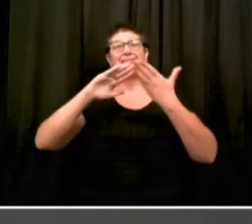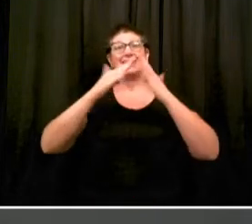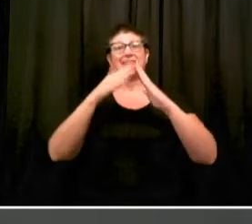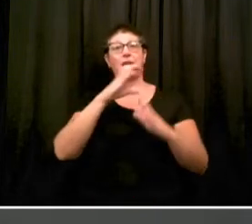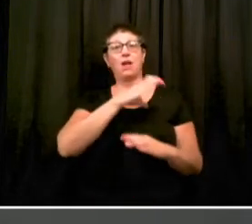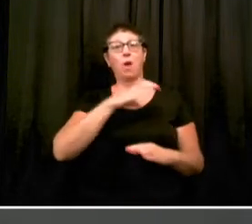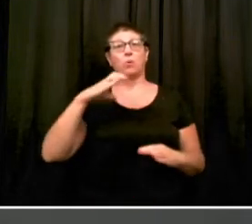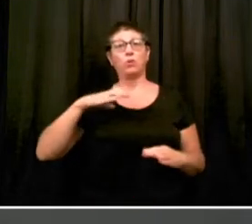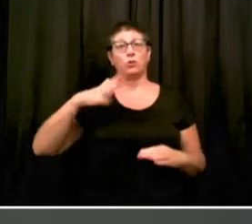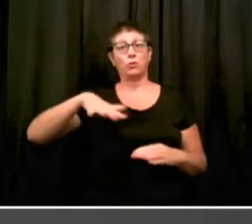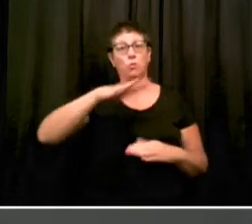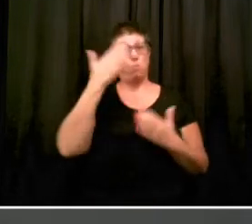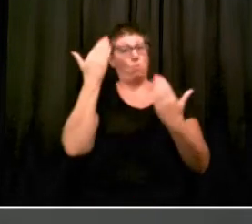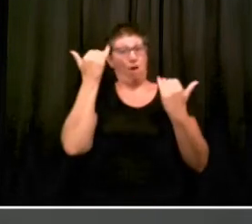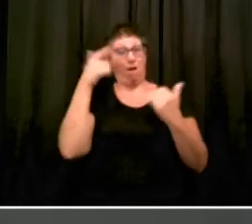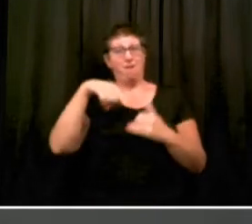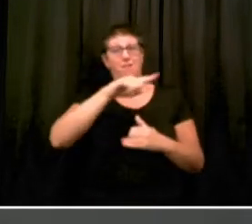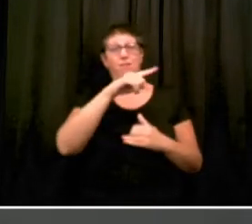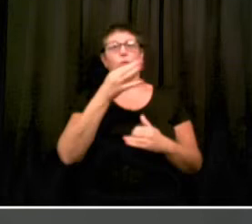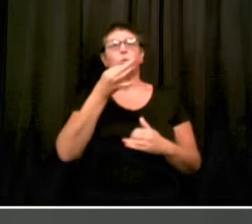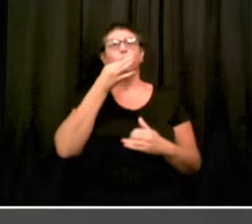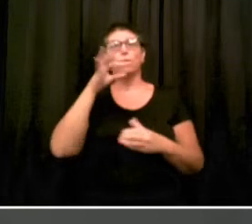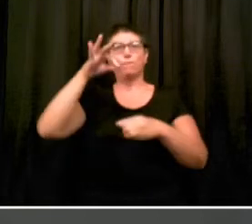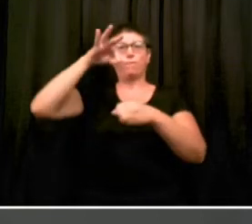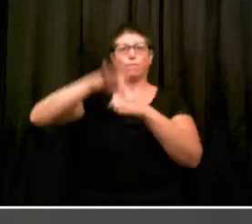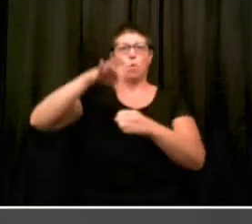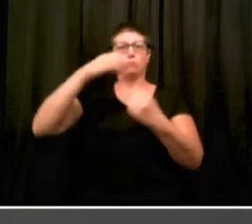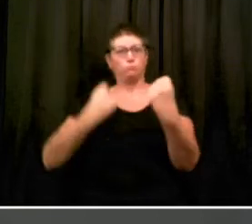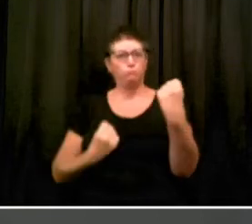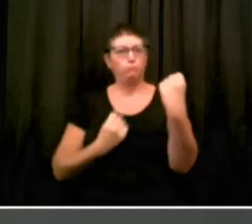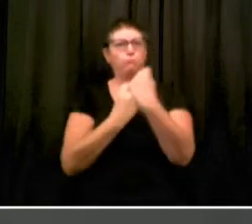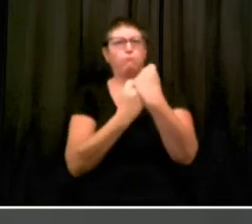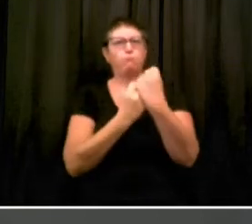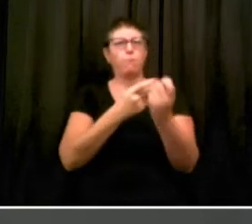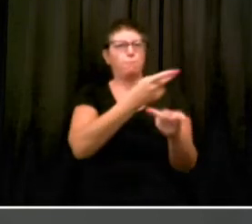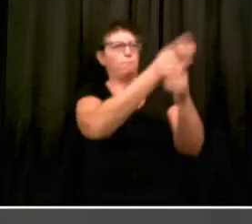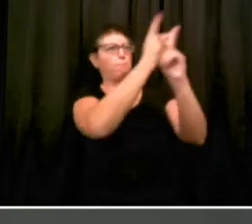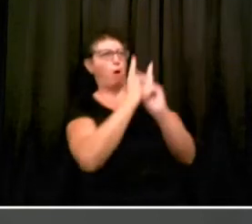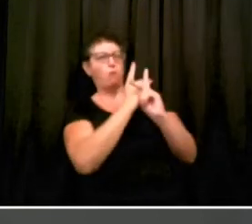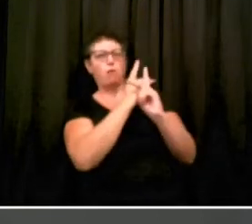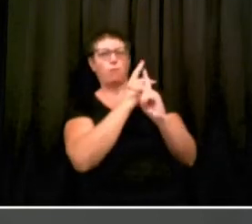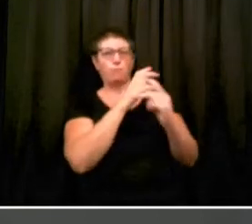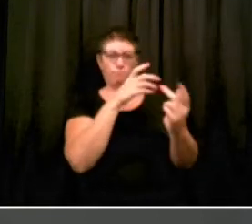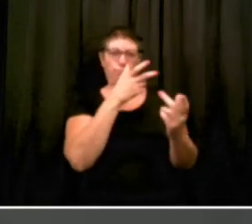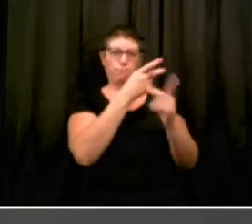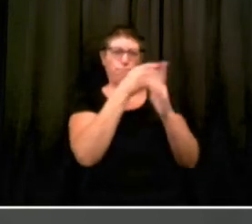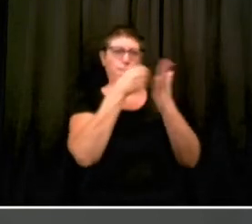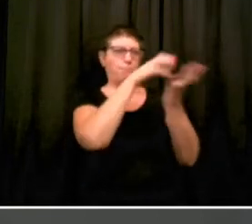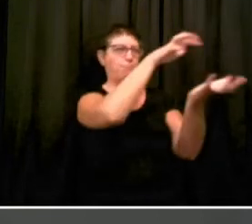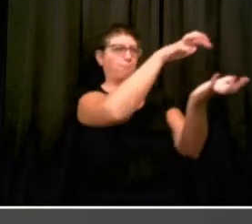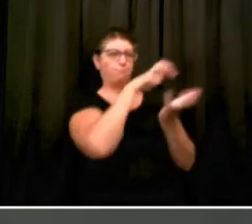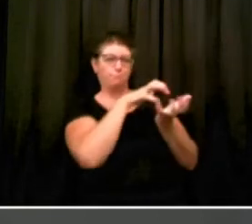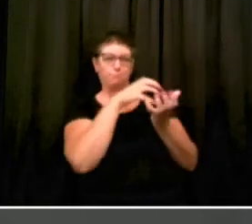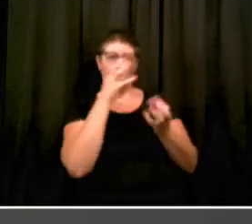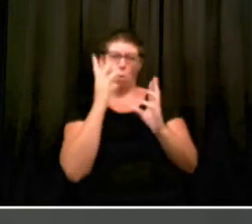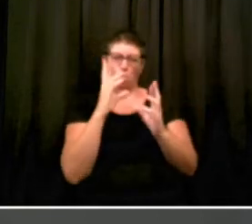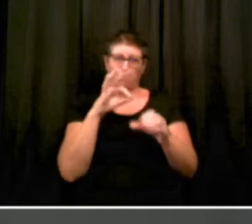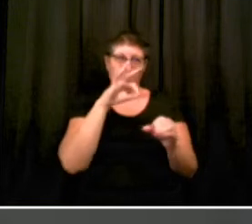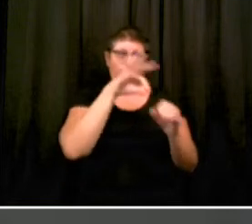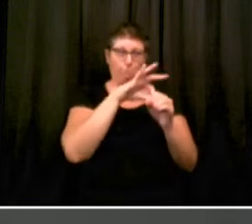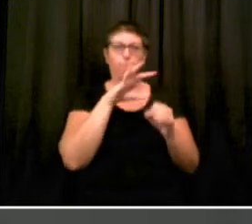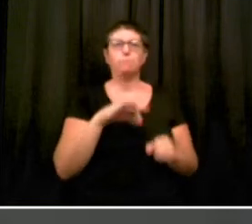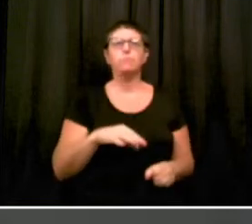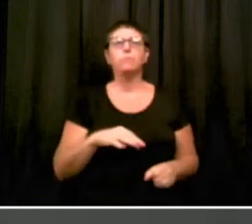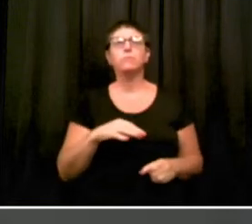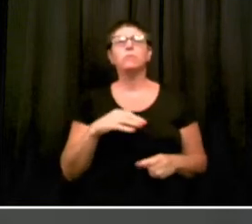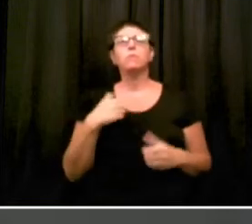resolution in support of long-term borrowing in a matter of days. I want to thank Speaker Corey Johnson and UFT President Michael Mulgrew.